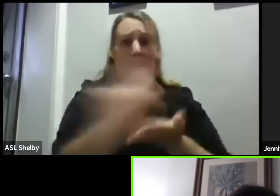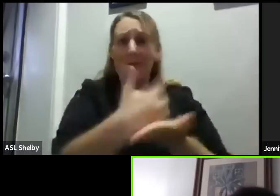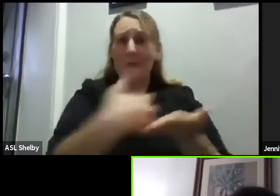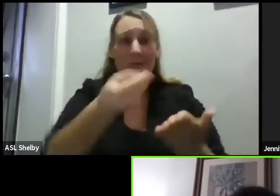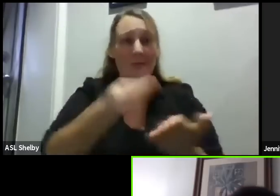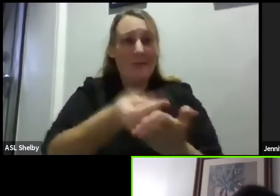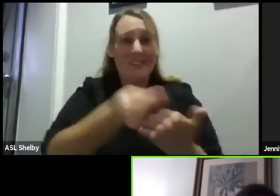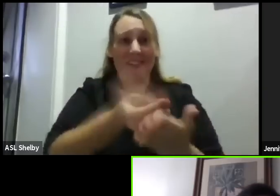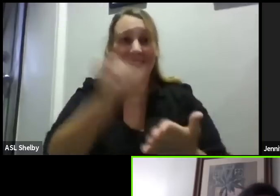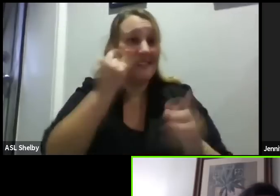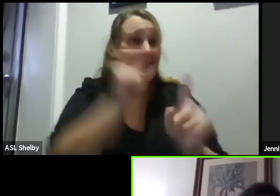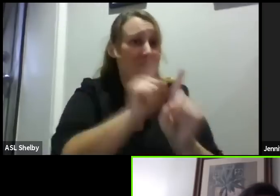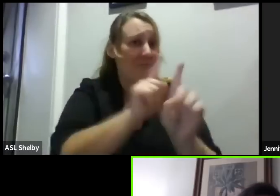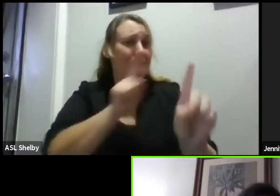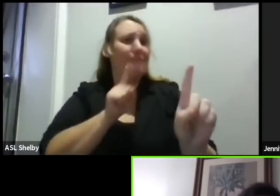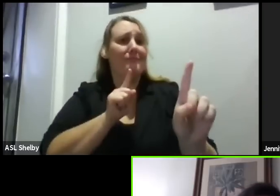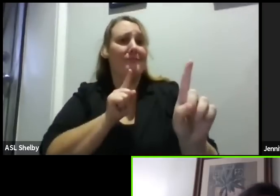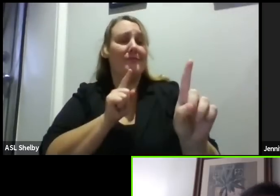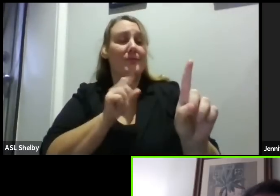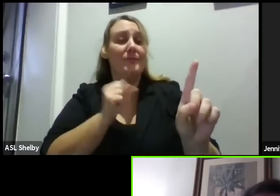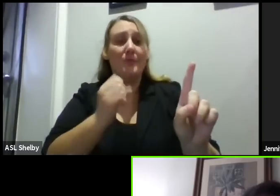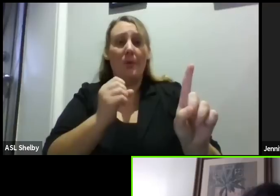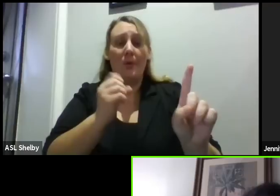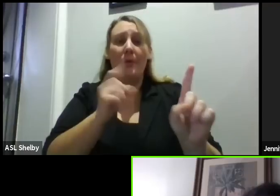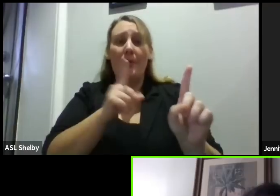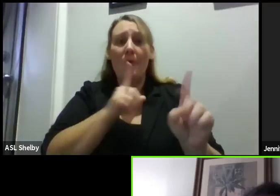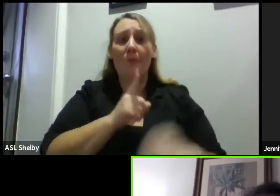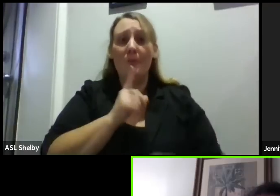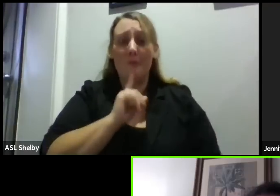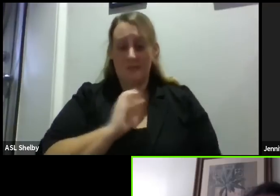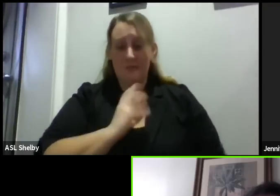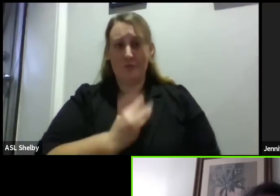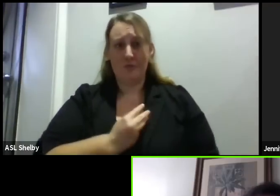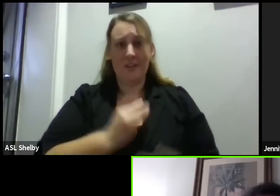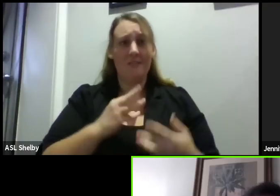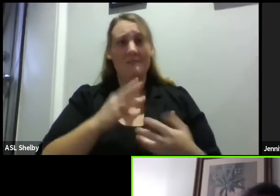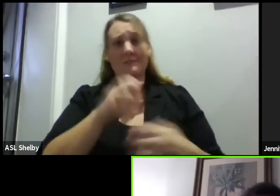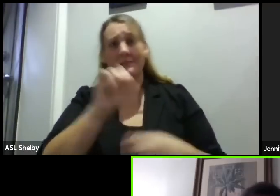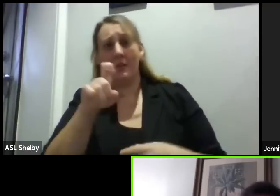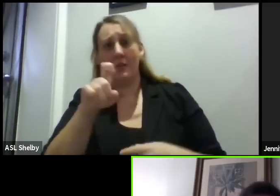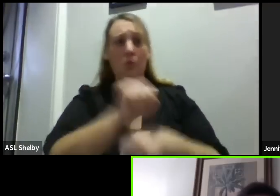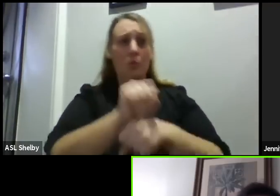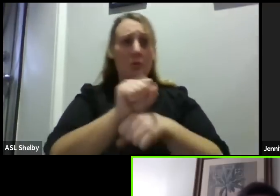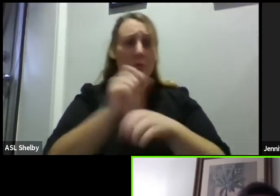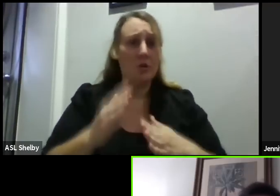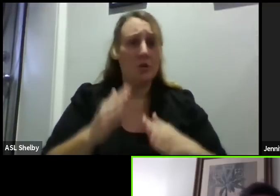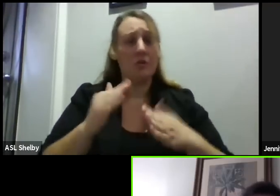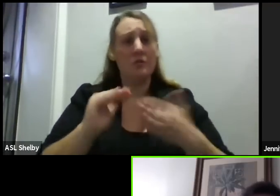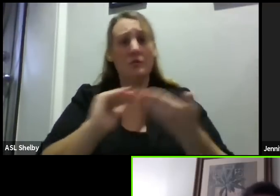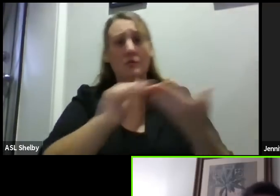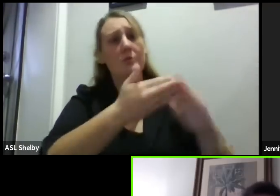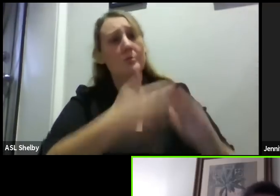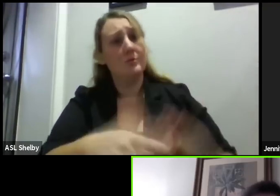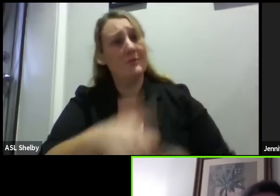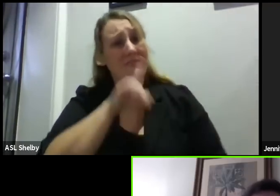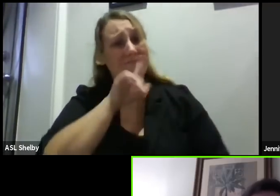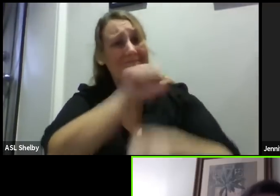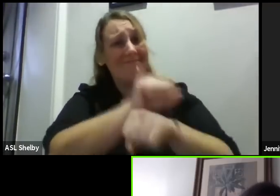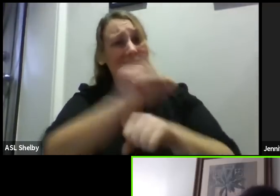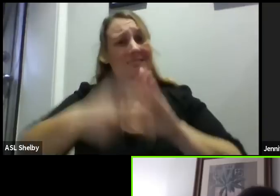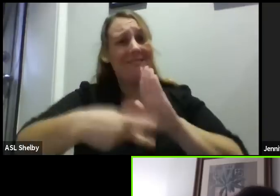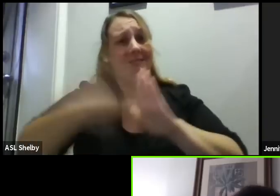have been doubly hit by this because of the fact that we can't observe social distancing rules, and we're also we're